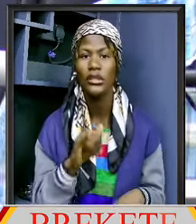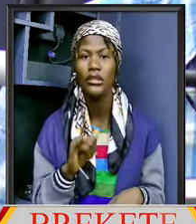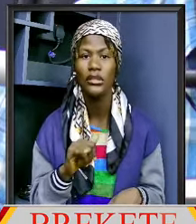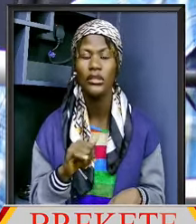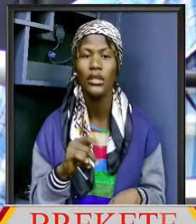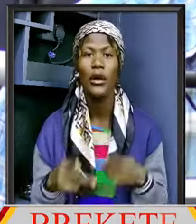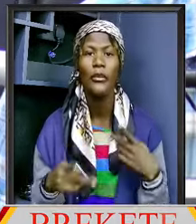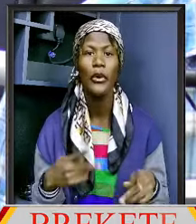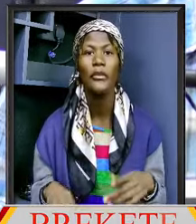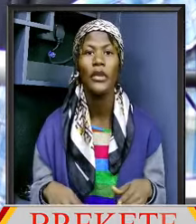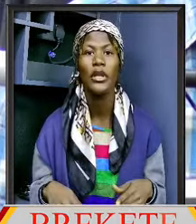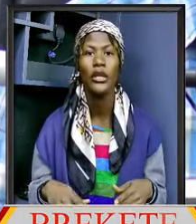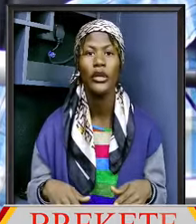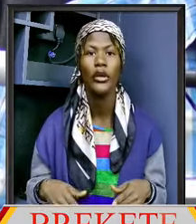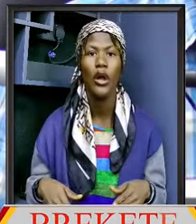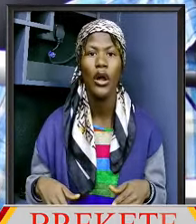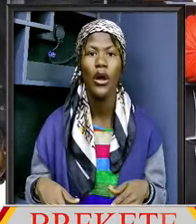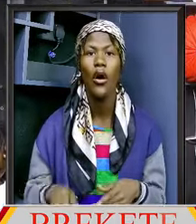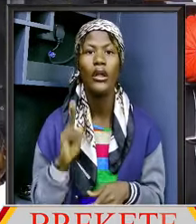appreciate Auntie Kemi.